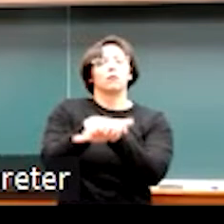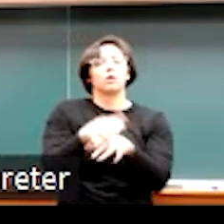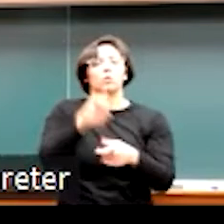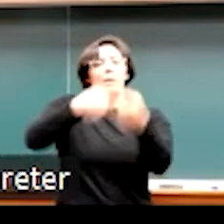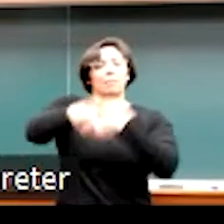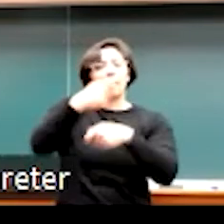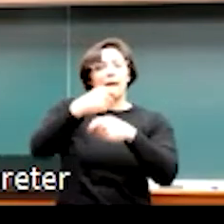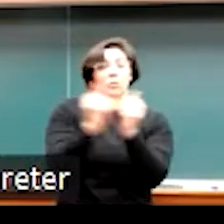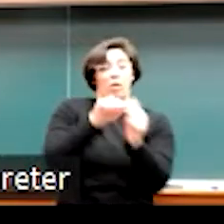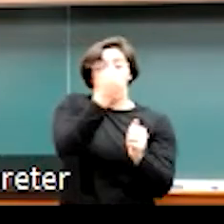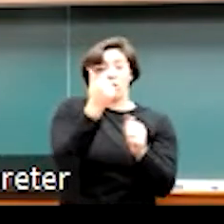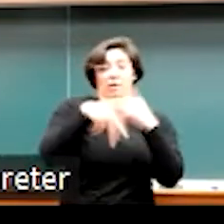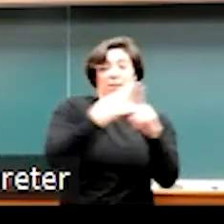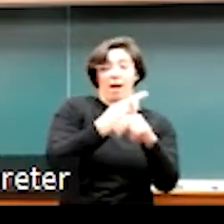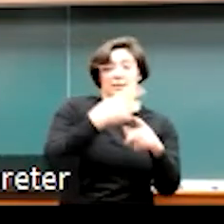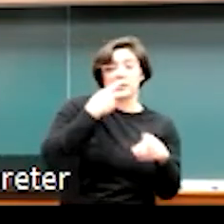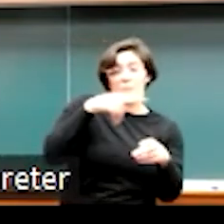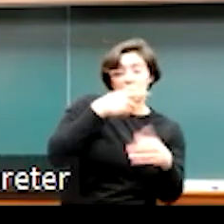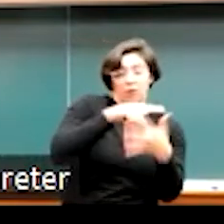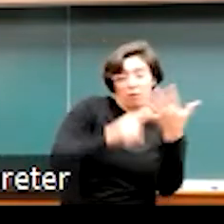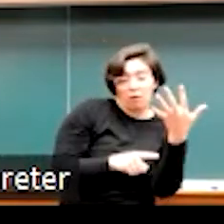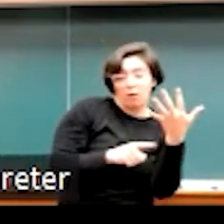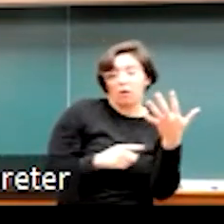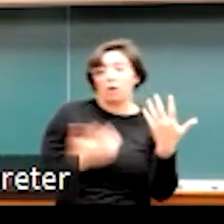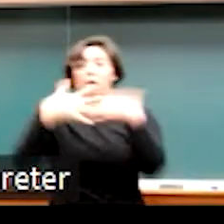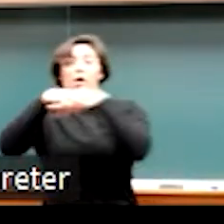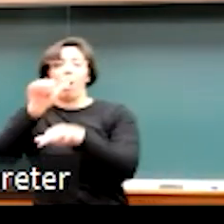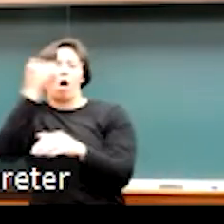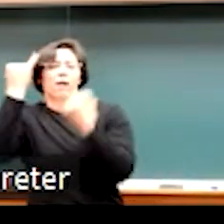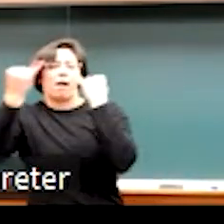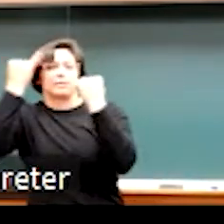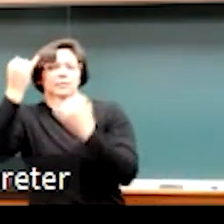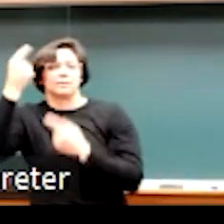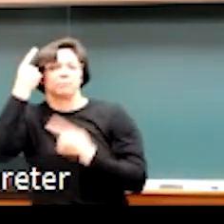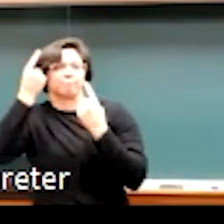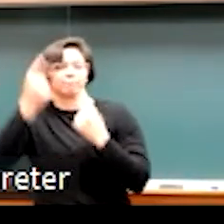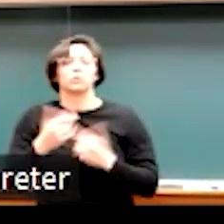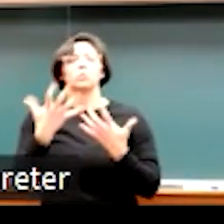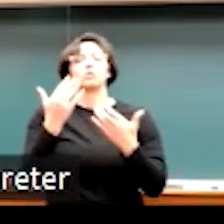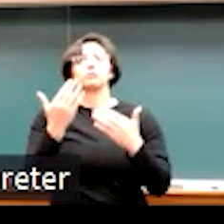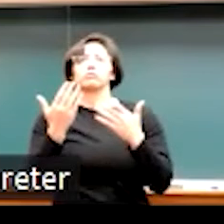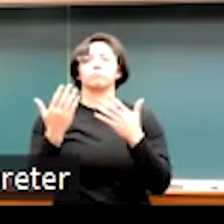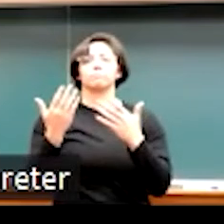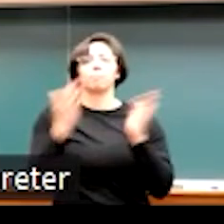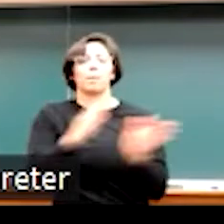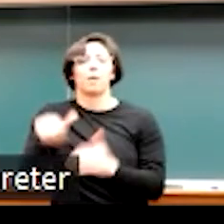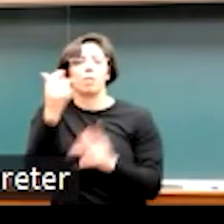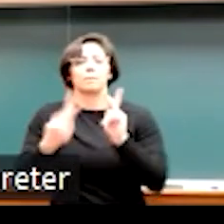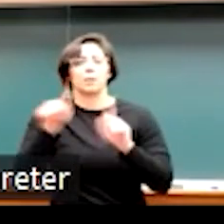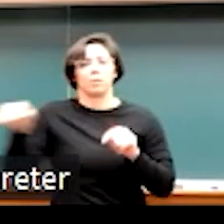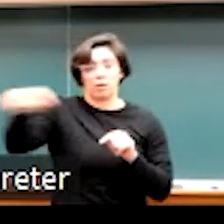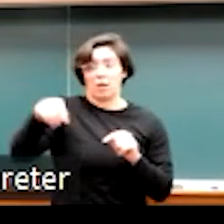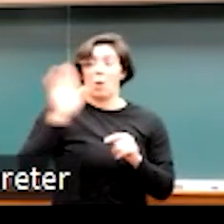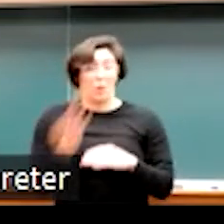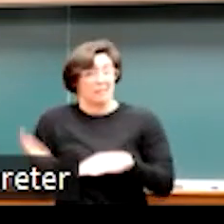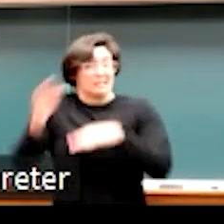replacement crossed by a brief mindfulness intervention, with the idea being that you want to prepare people for the idea that you may very well experience